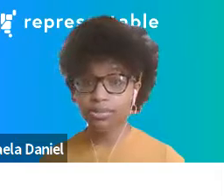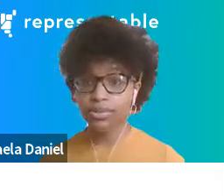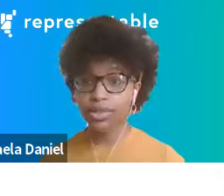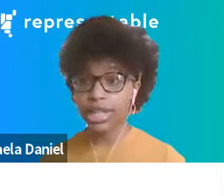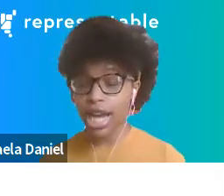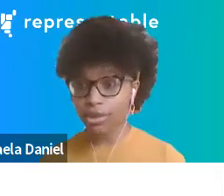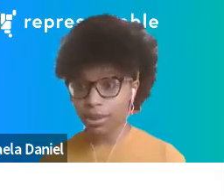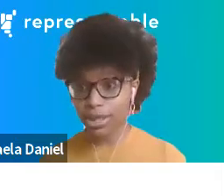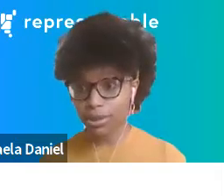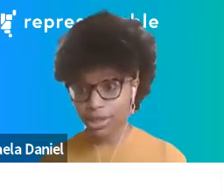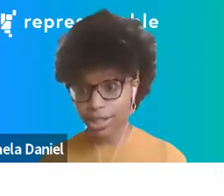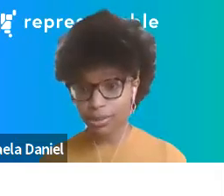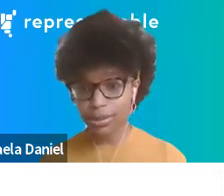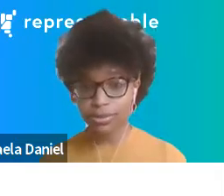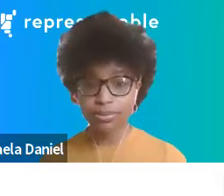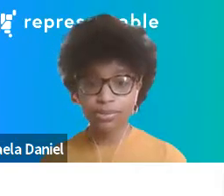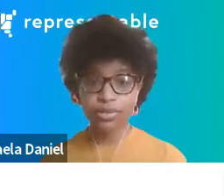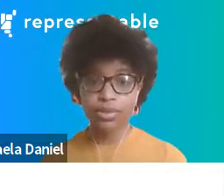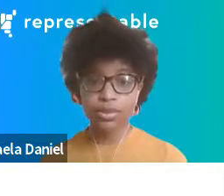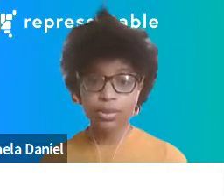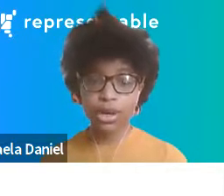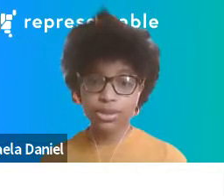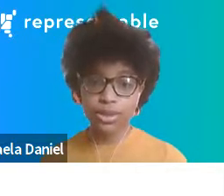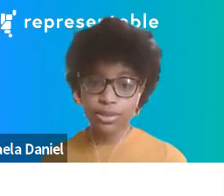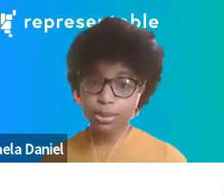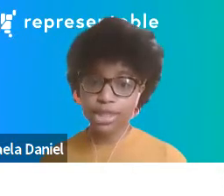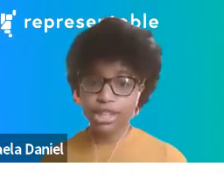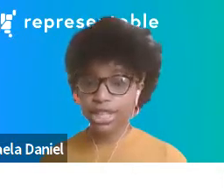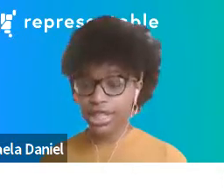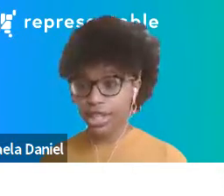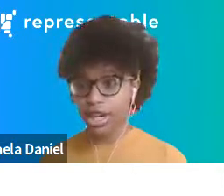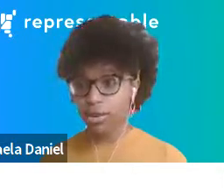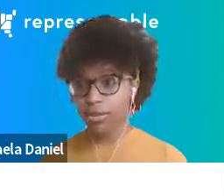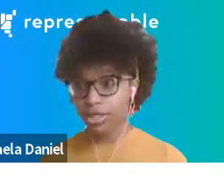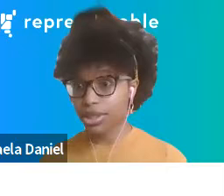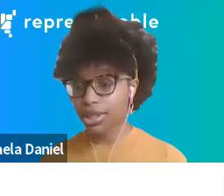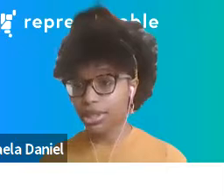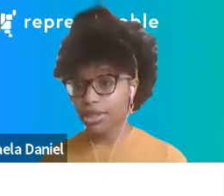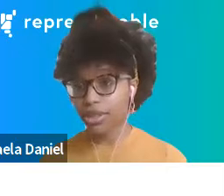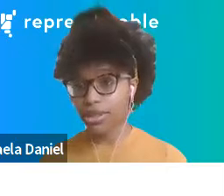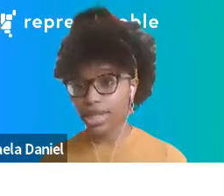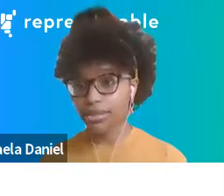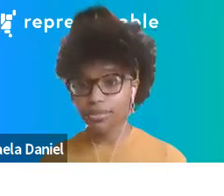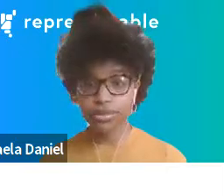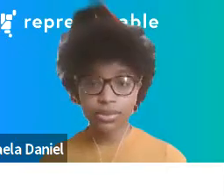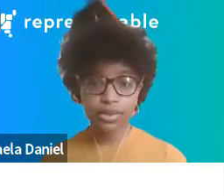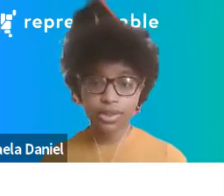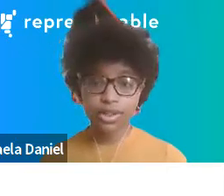state, and how Representable can help. We also present criteria on what redistricting looks like for your